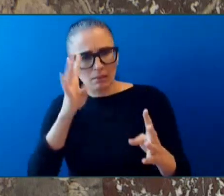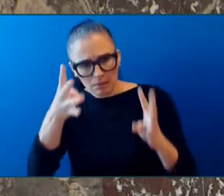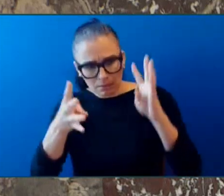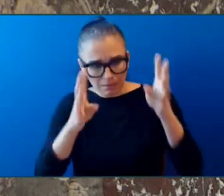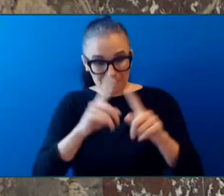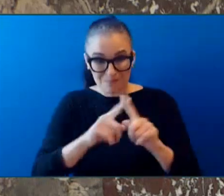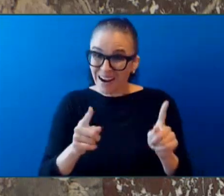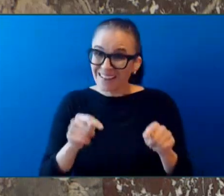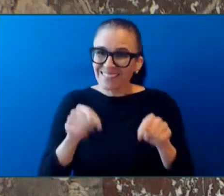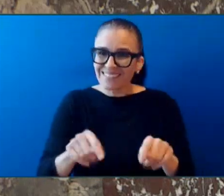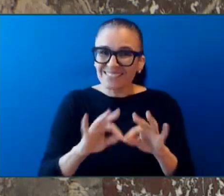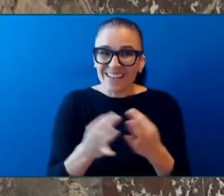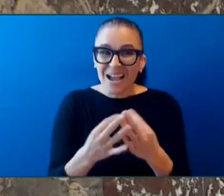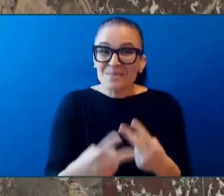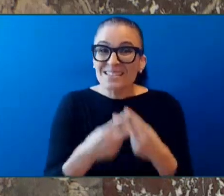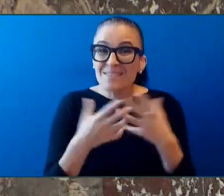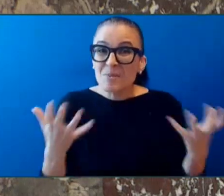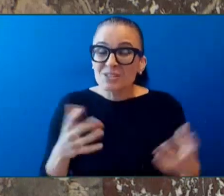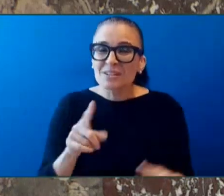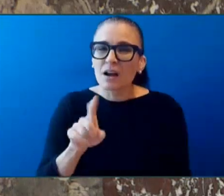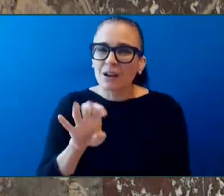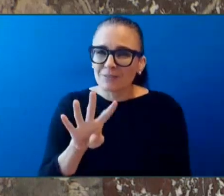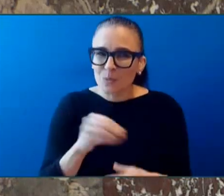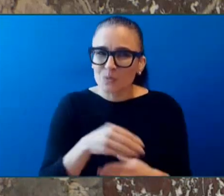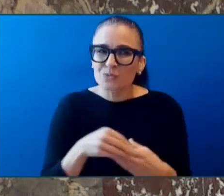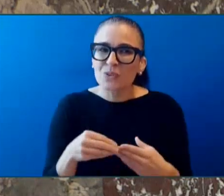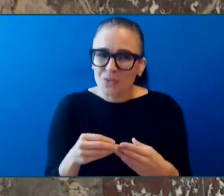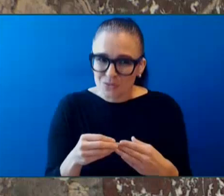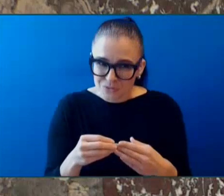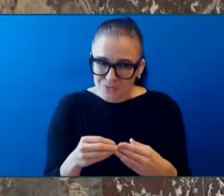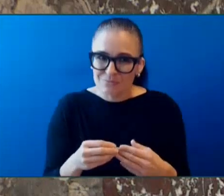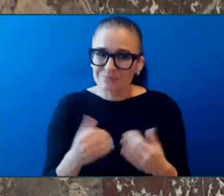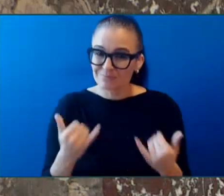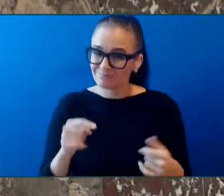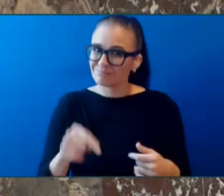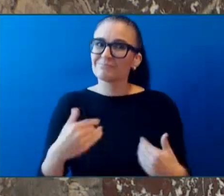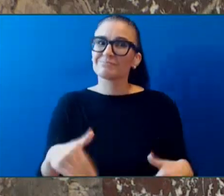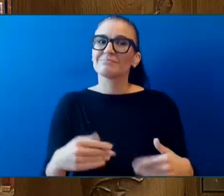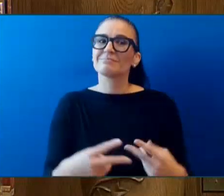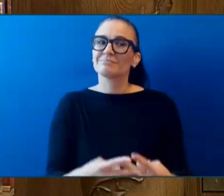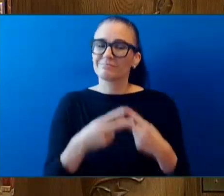we're going to do more, Honourable Speaker.